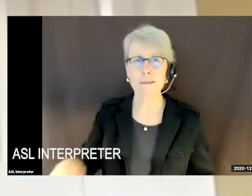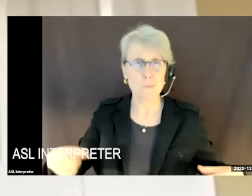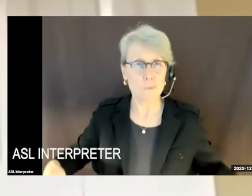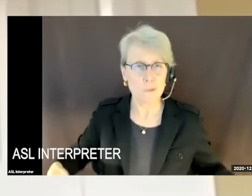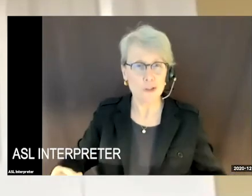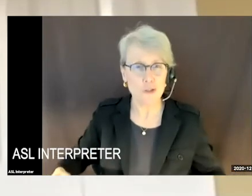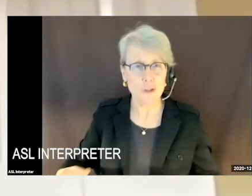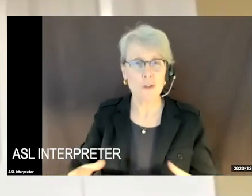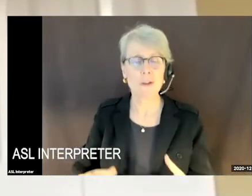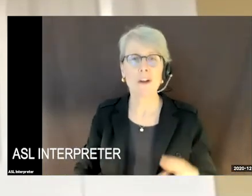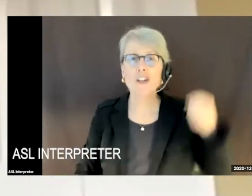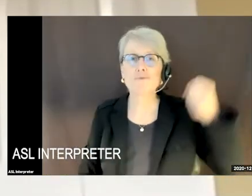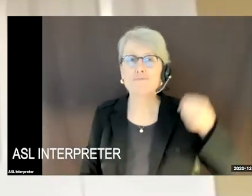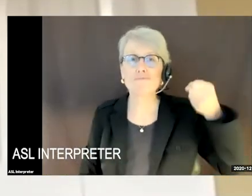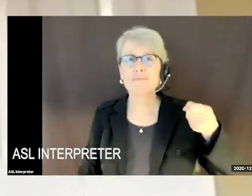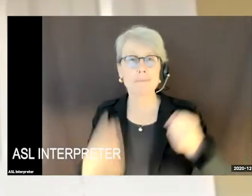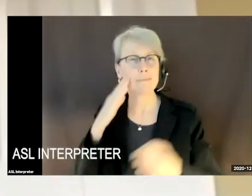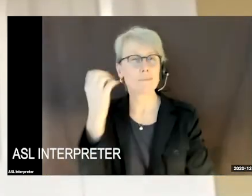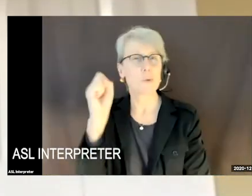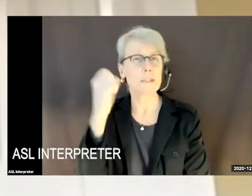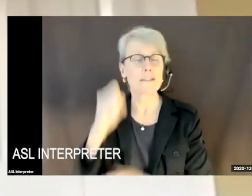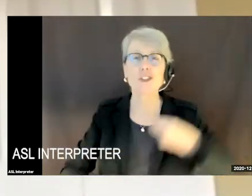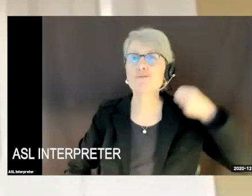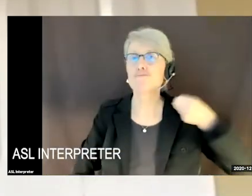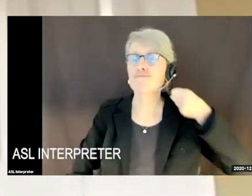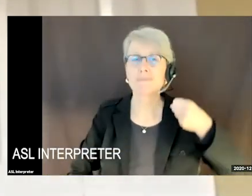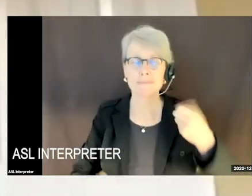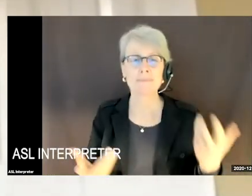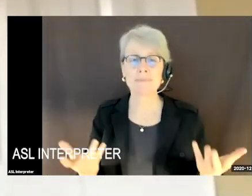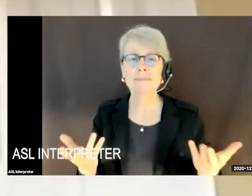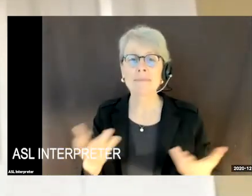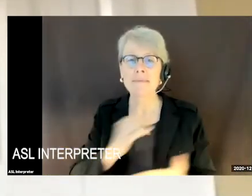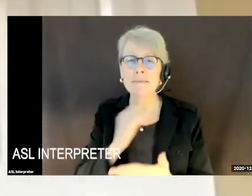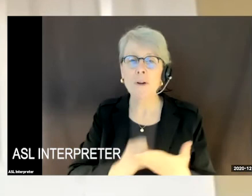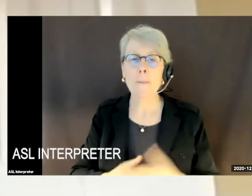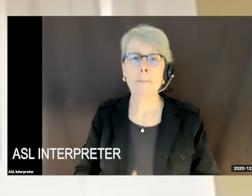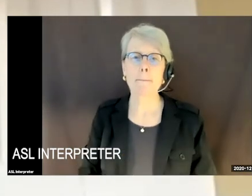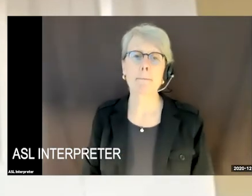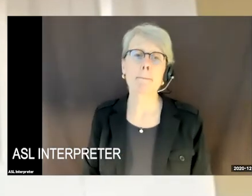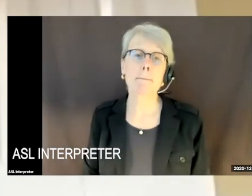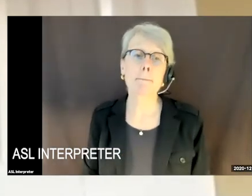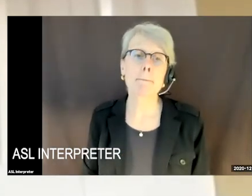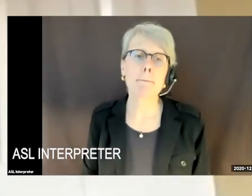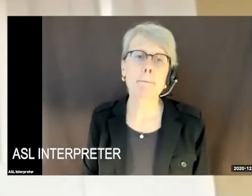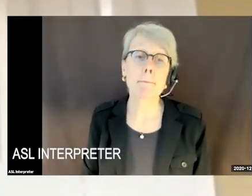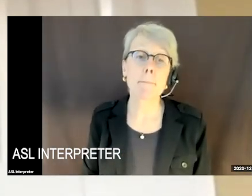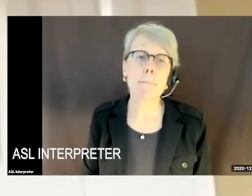Fox, a guy in a wheelchair holding up one of those signs like